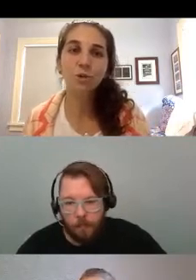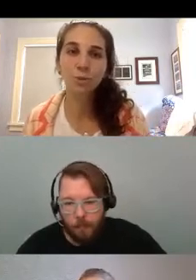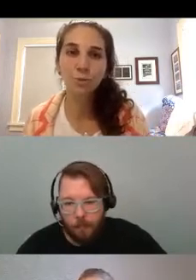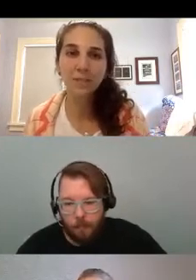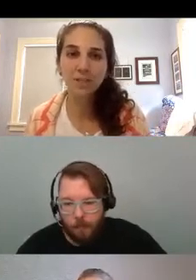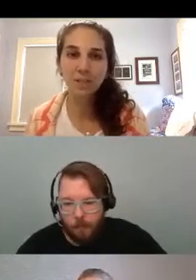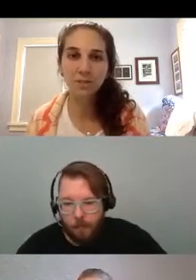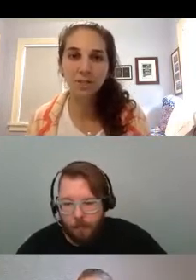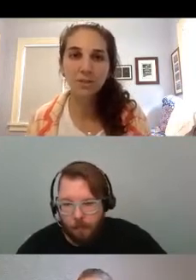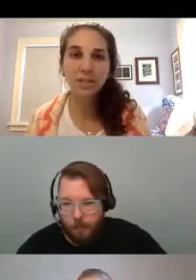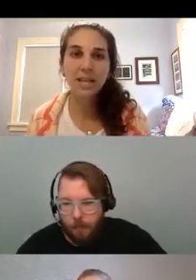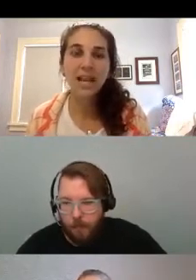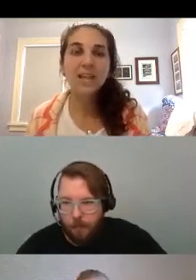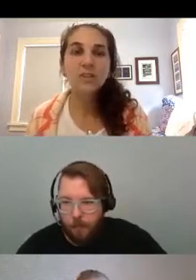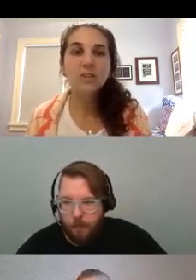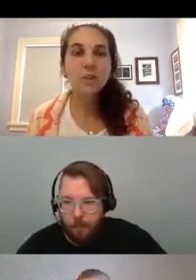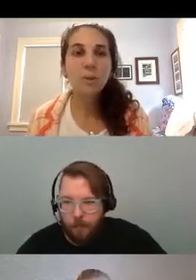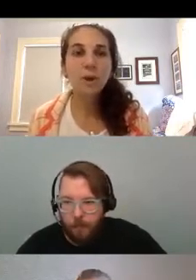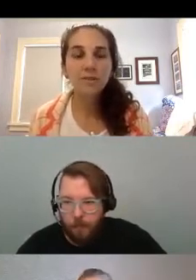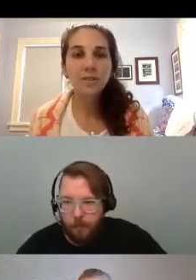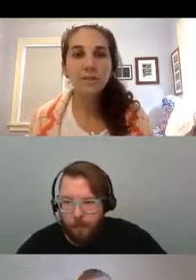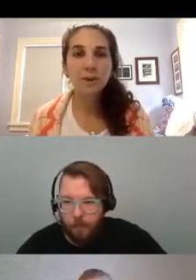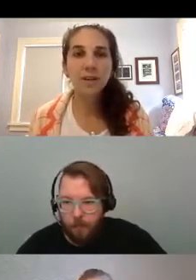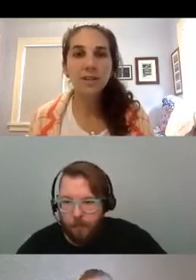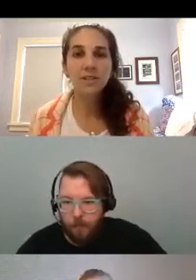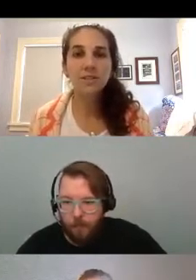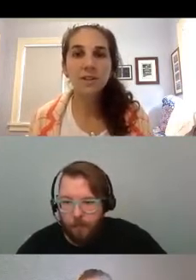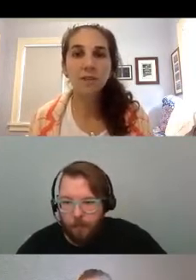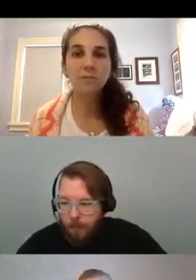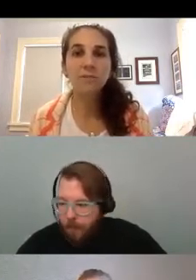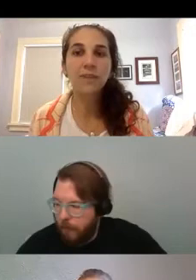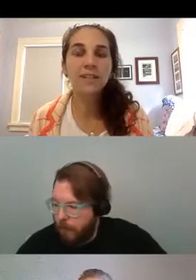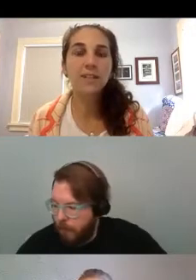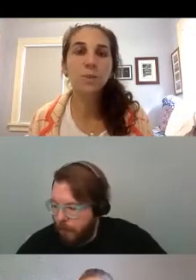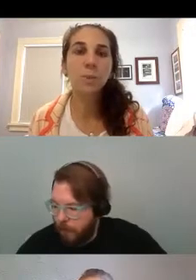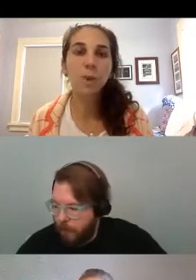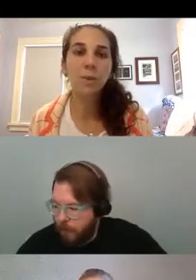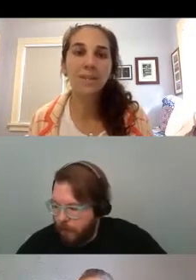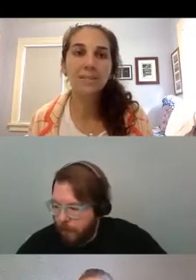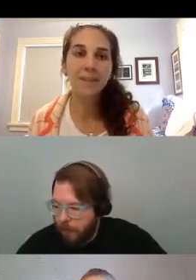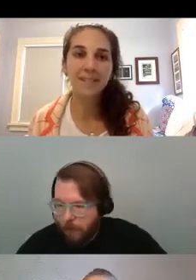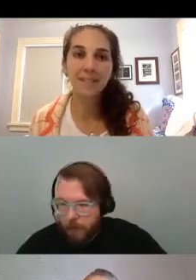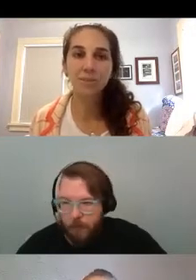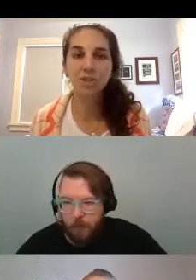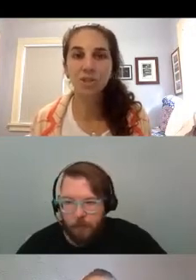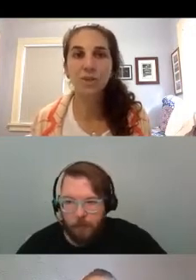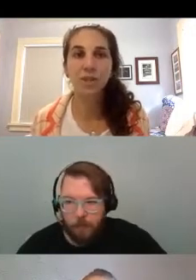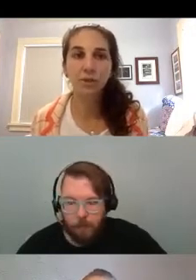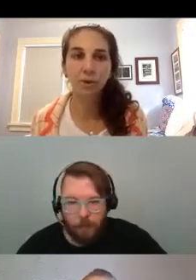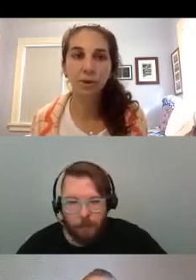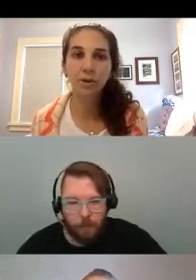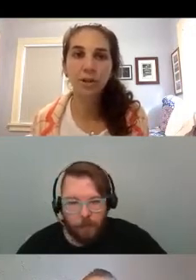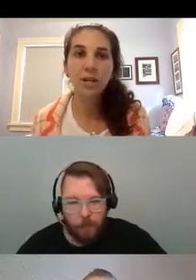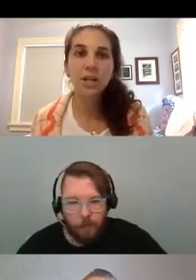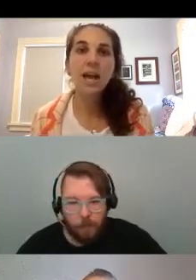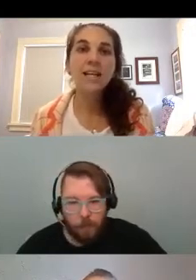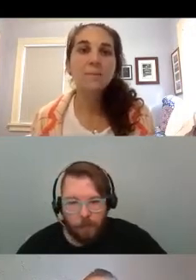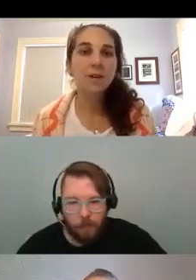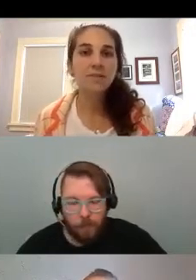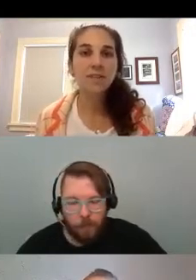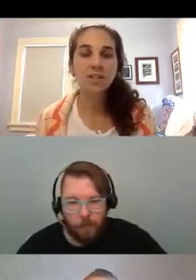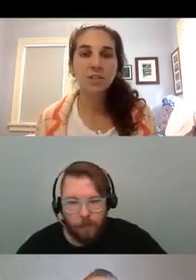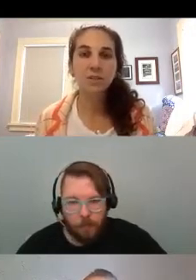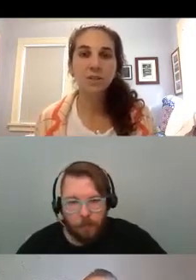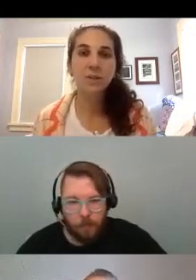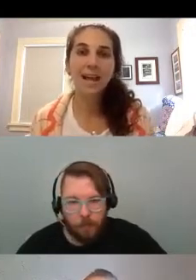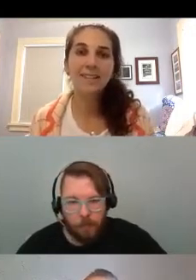a group interview. And so part of this process reflected what we expected them to do in their role. As part